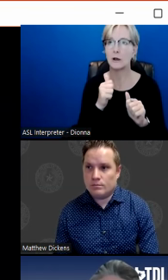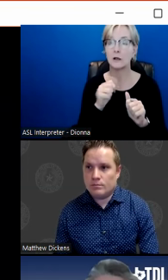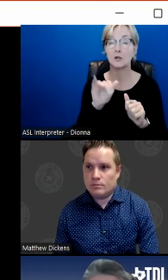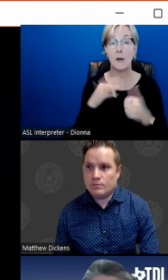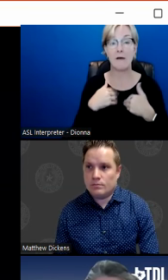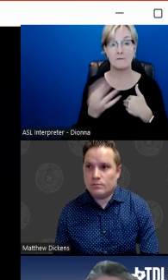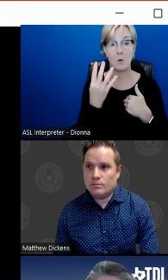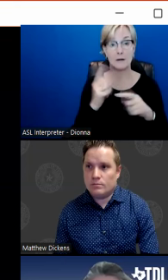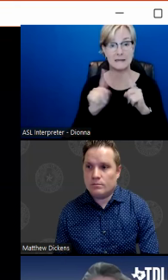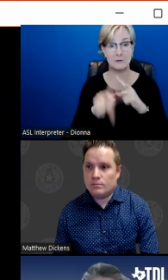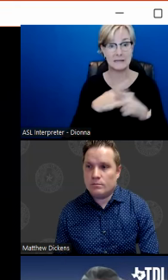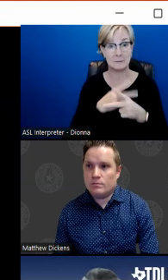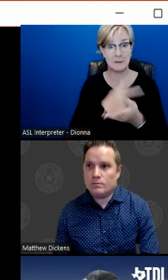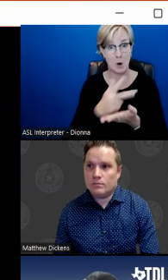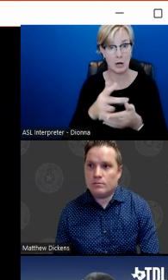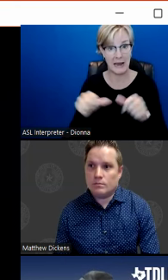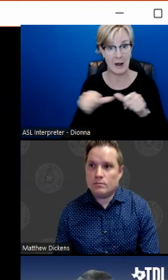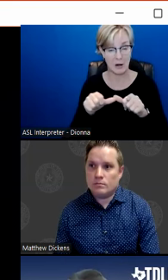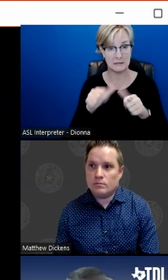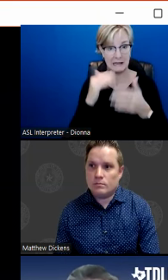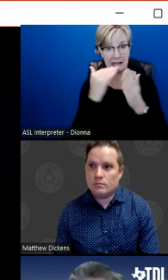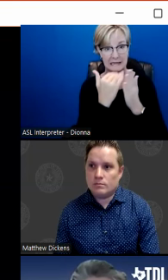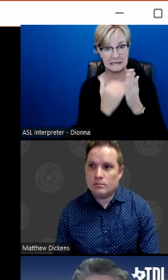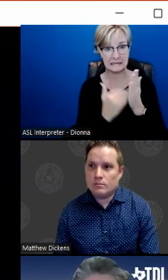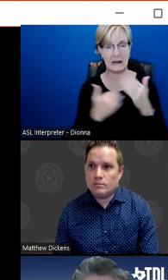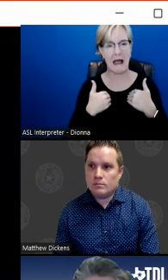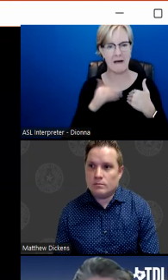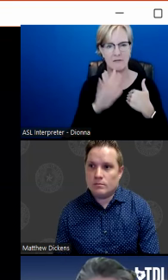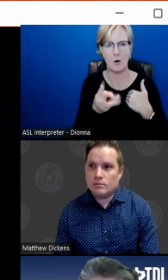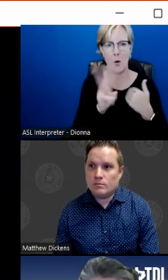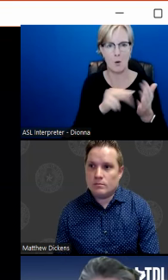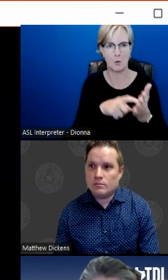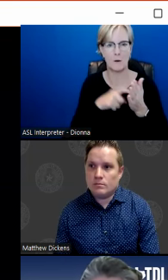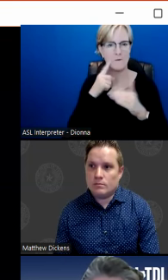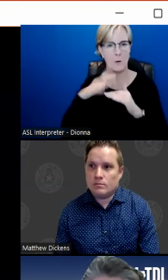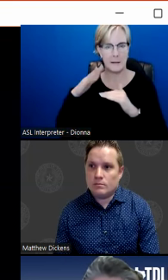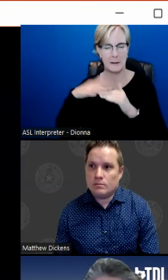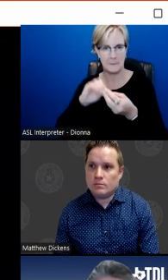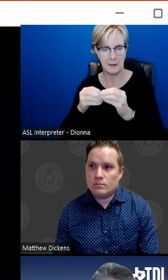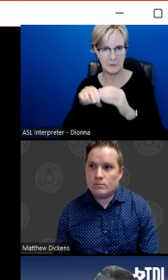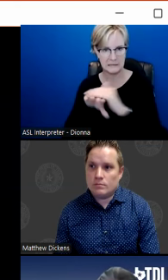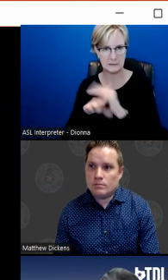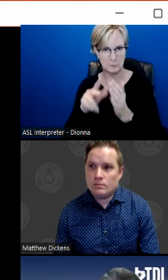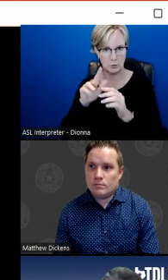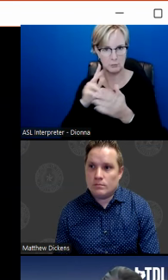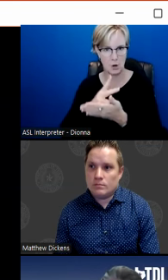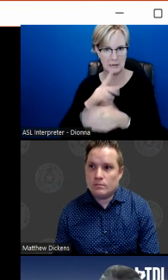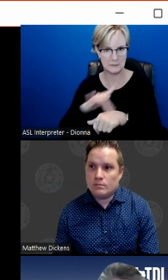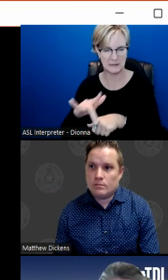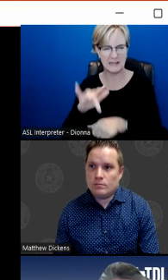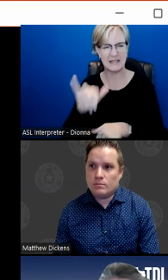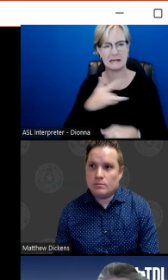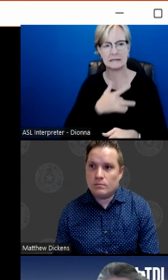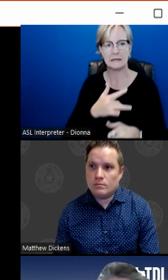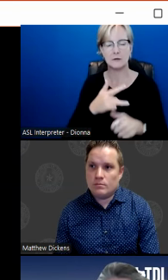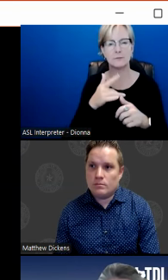four different types of facilities also listed that have their own requirements for minimum number of accessible parking spaces. These are typically to